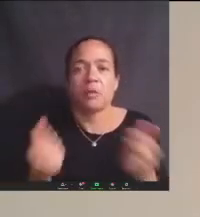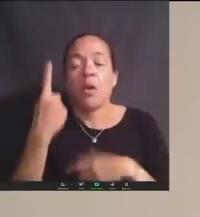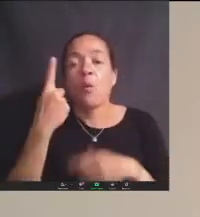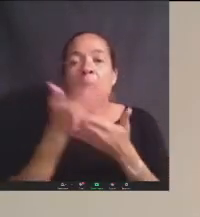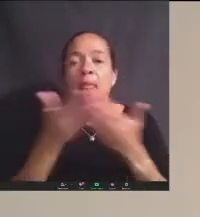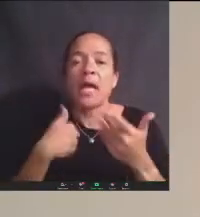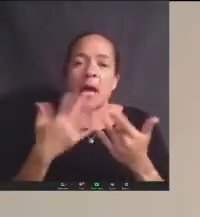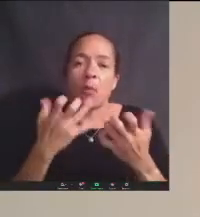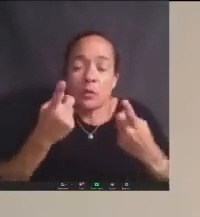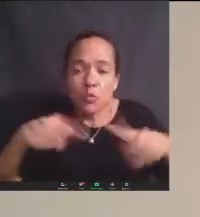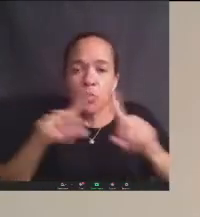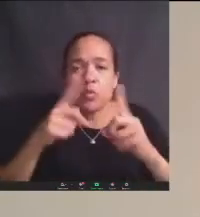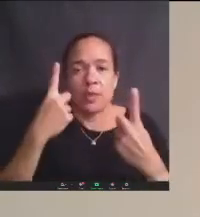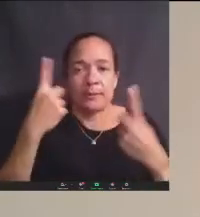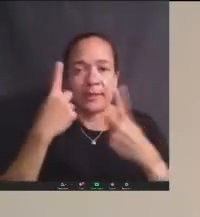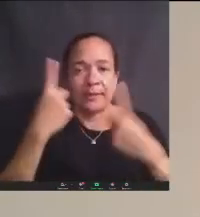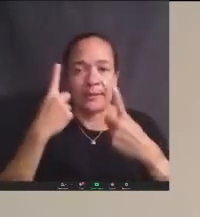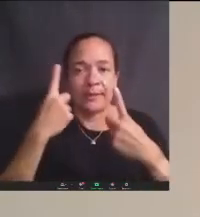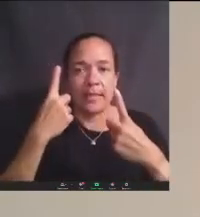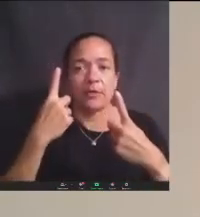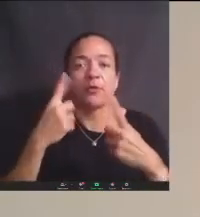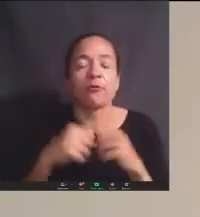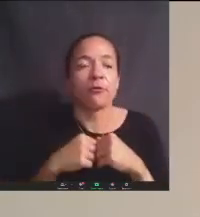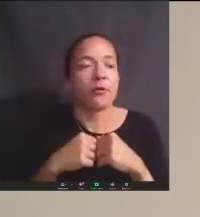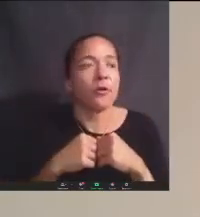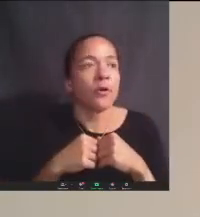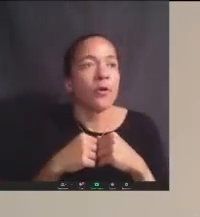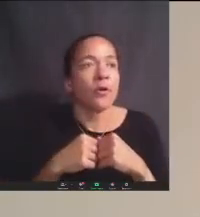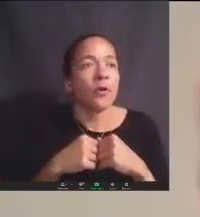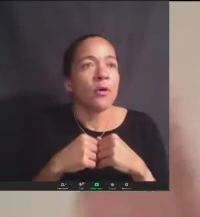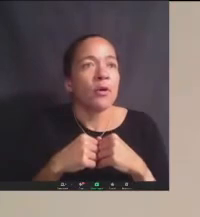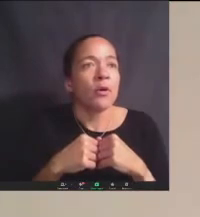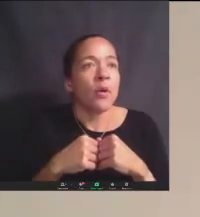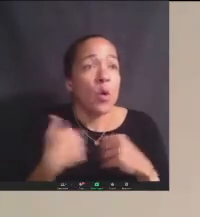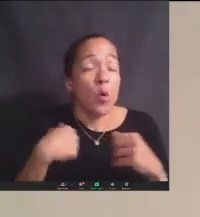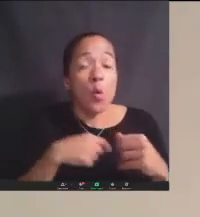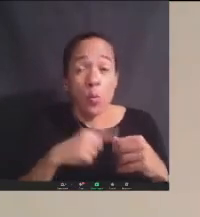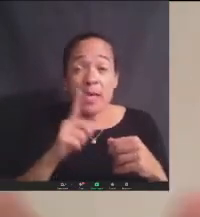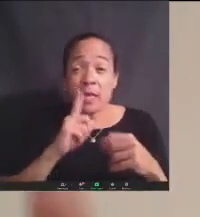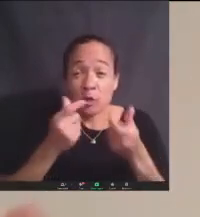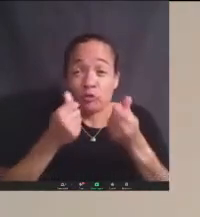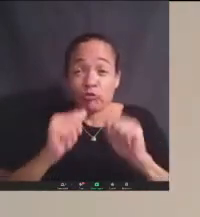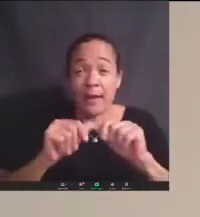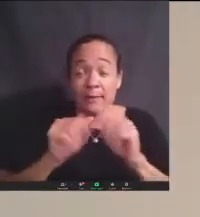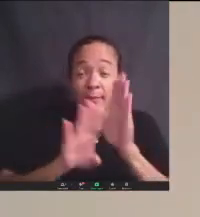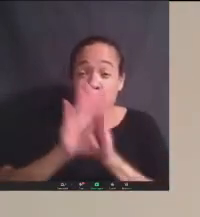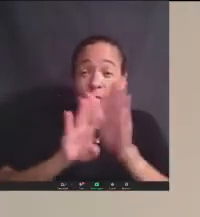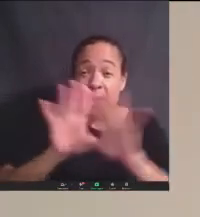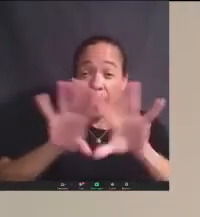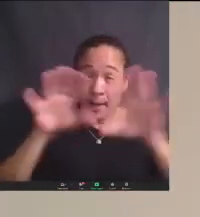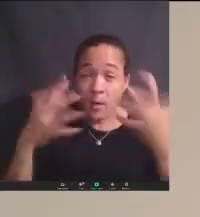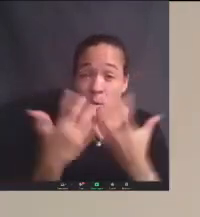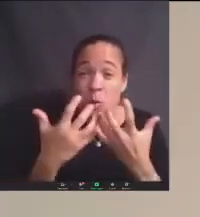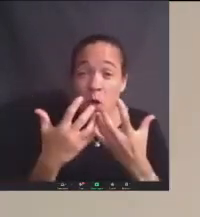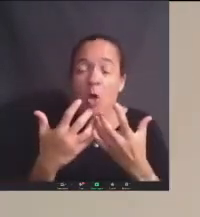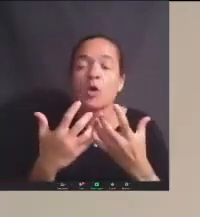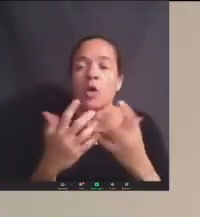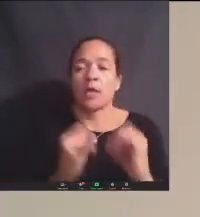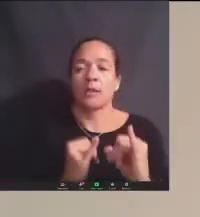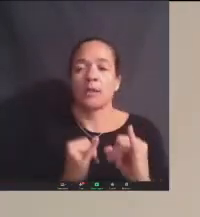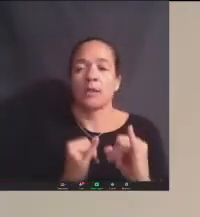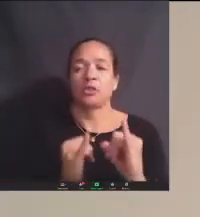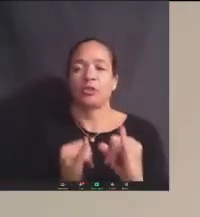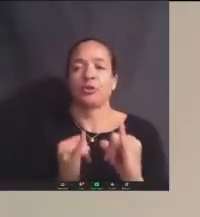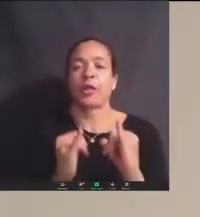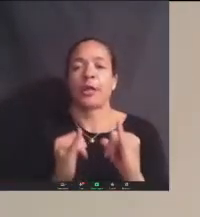cornerstone for the world that we're trying to create, is to base it on our aspirations, our shared aspirations, rather than our